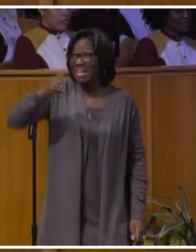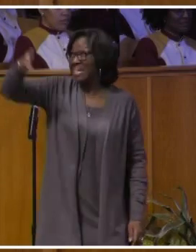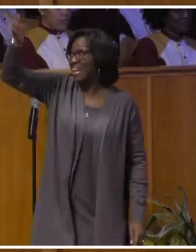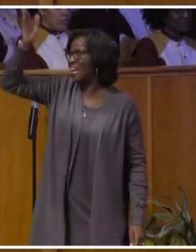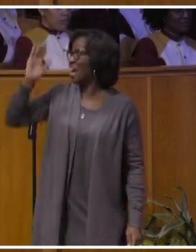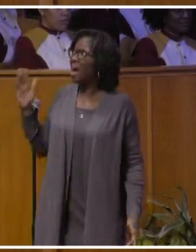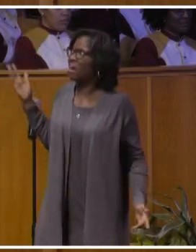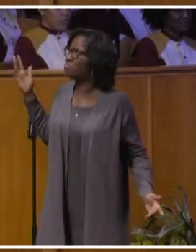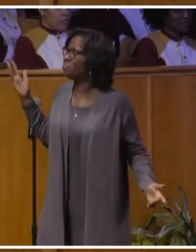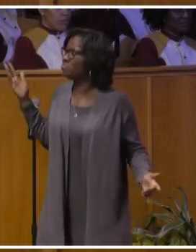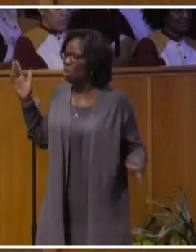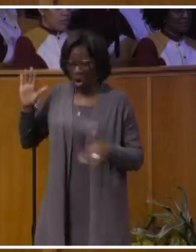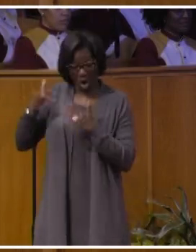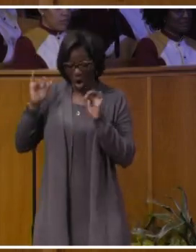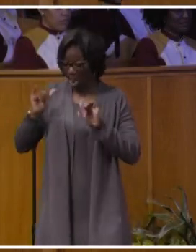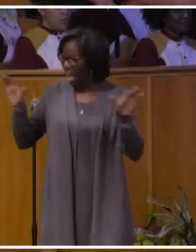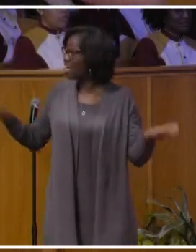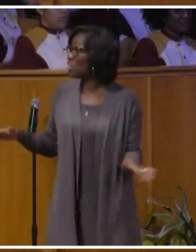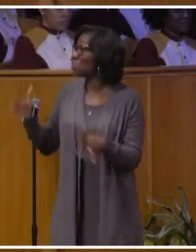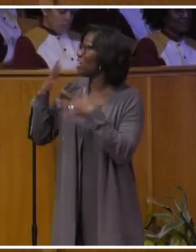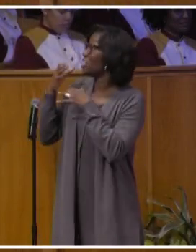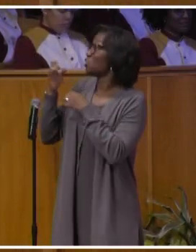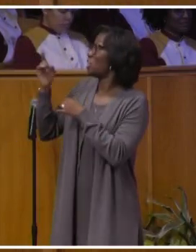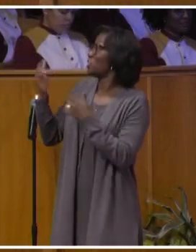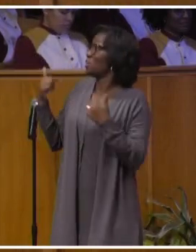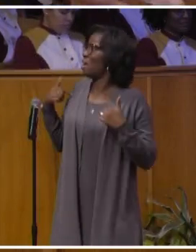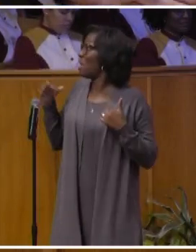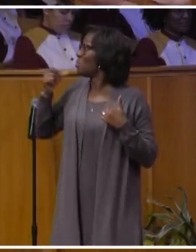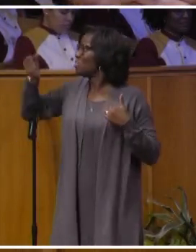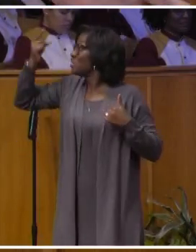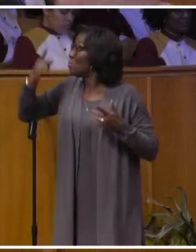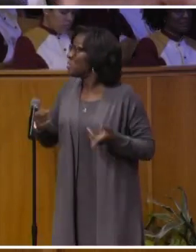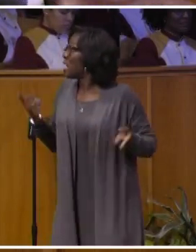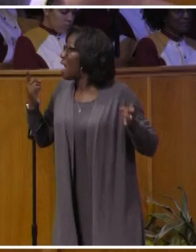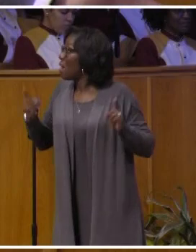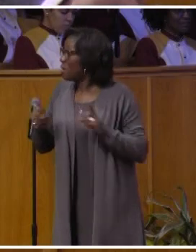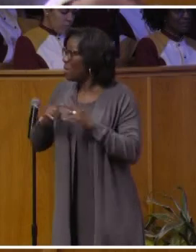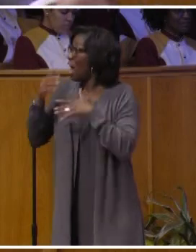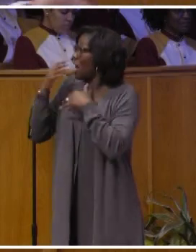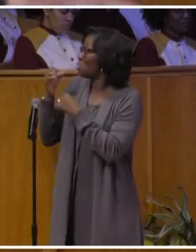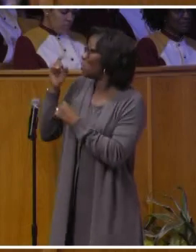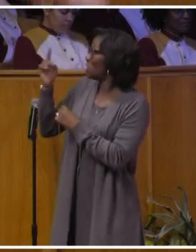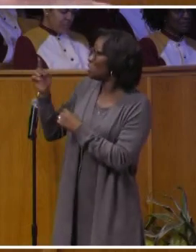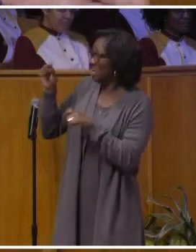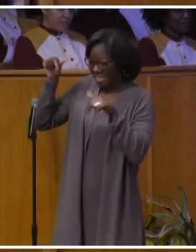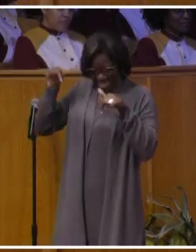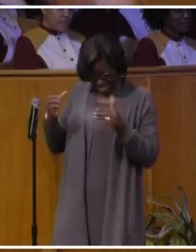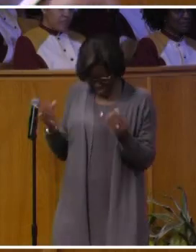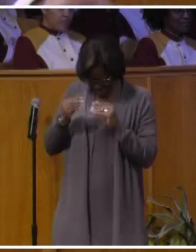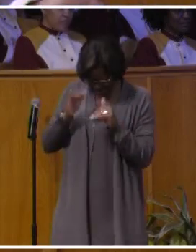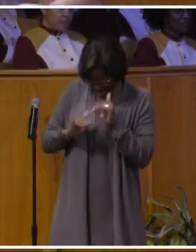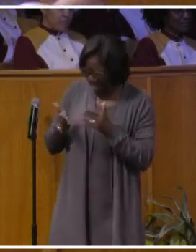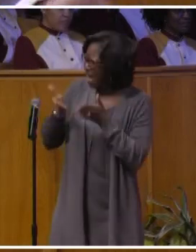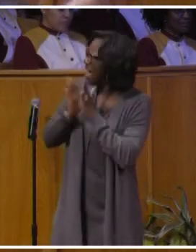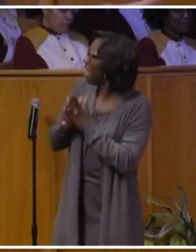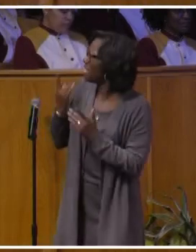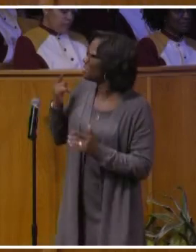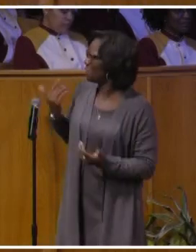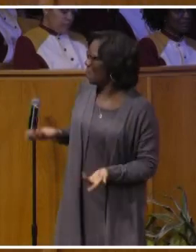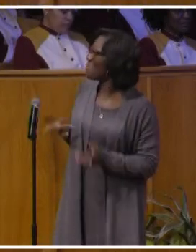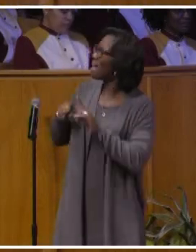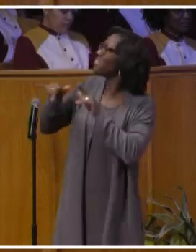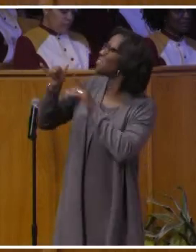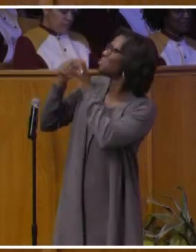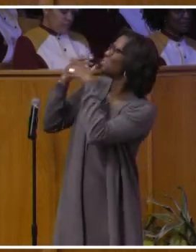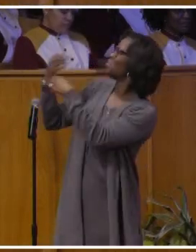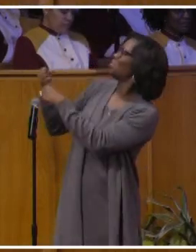what? All I can do is trust you. I don't understand this, but I trust you. This is more than I asked for, but I